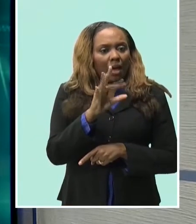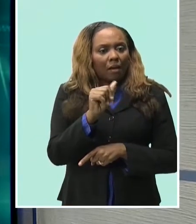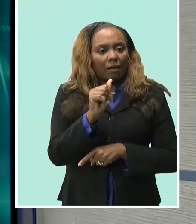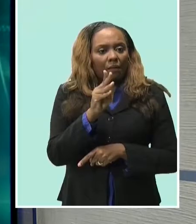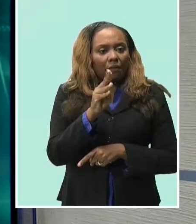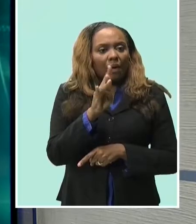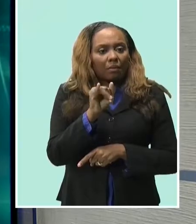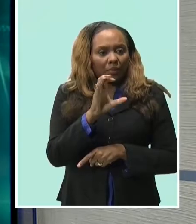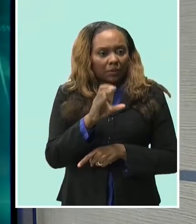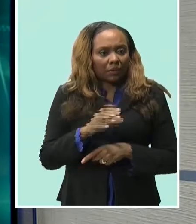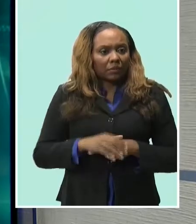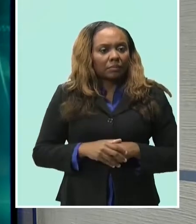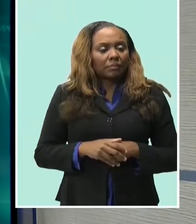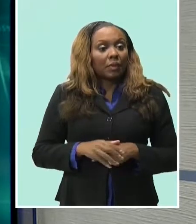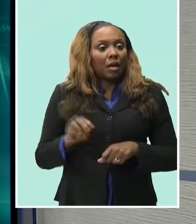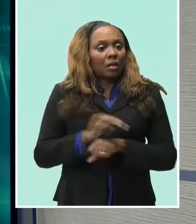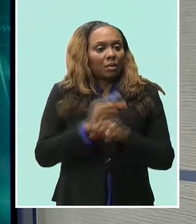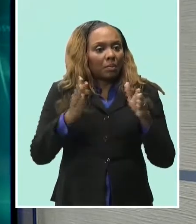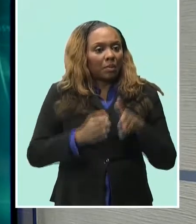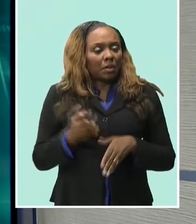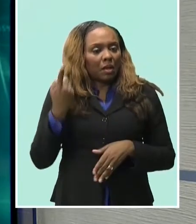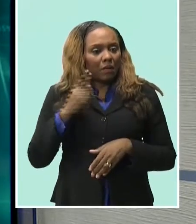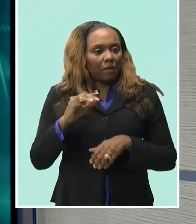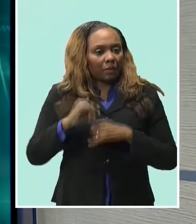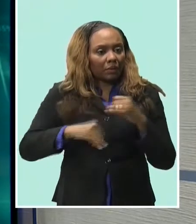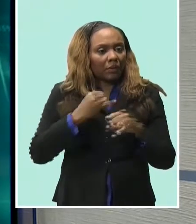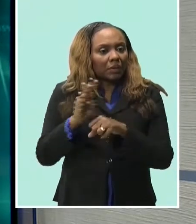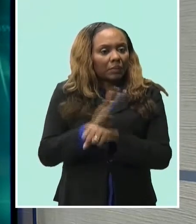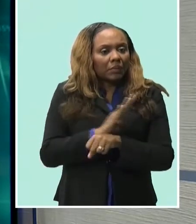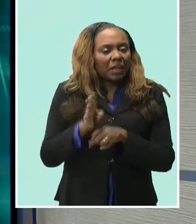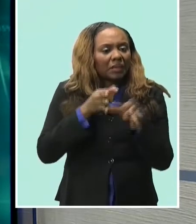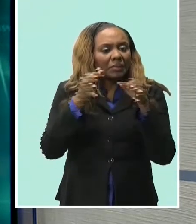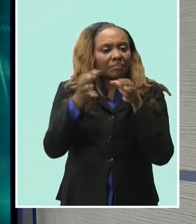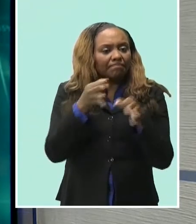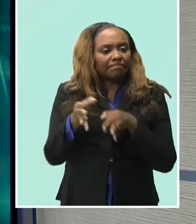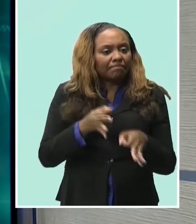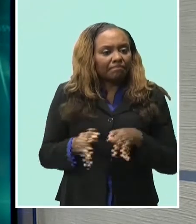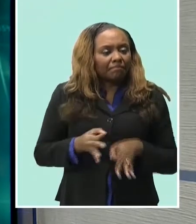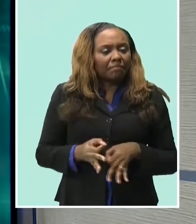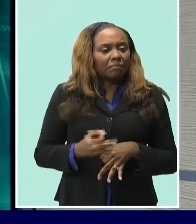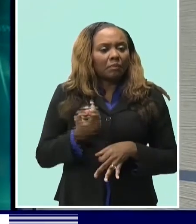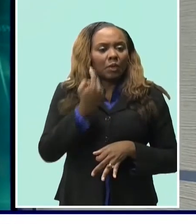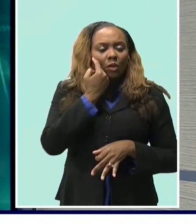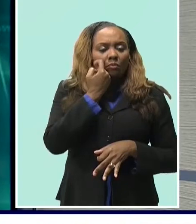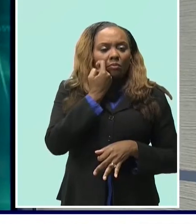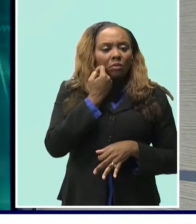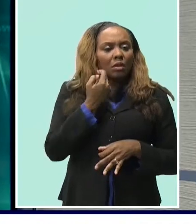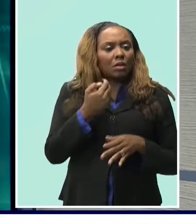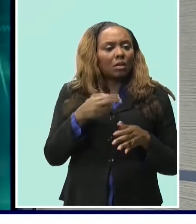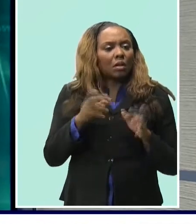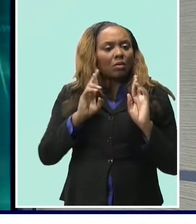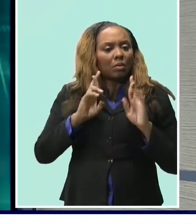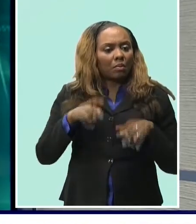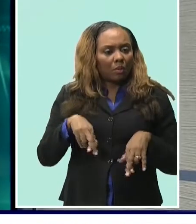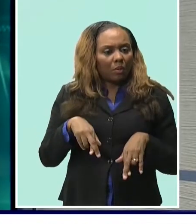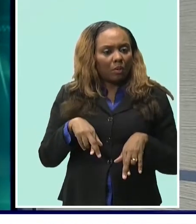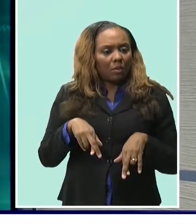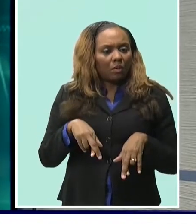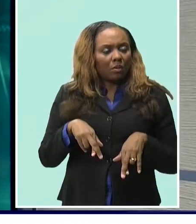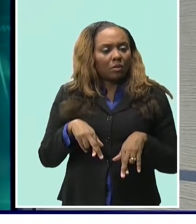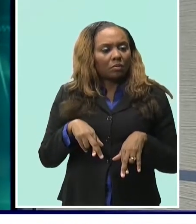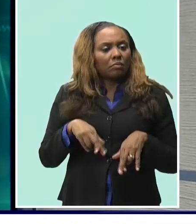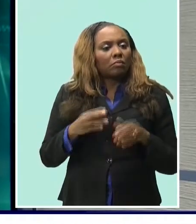International Business and Industry Ronald Toppin has been explaining the rationale behind a recently released peer